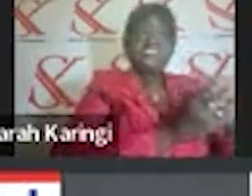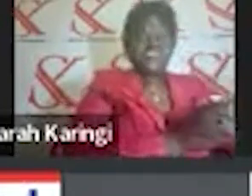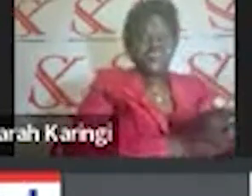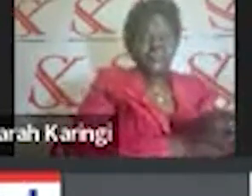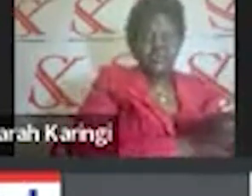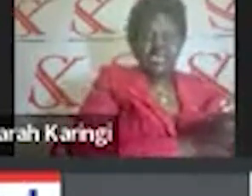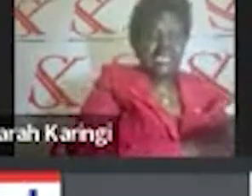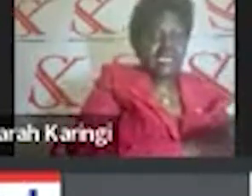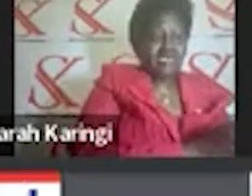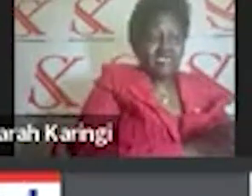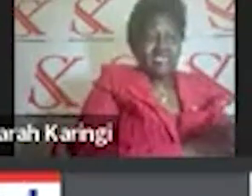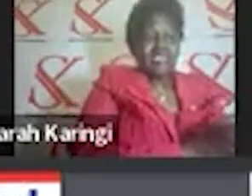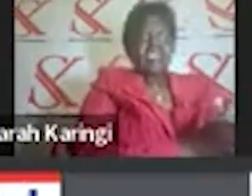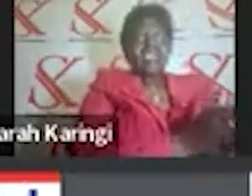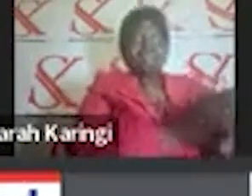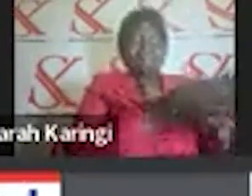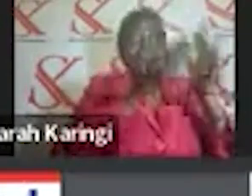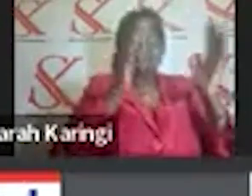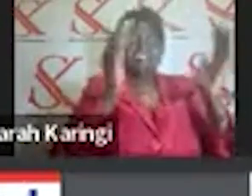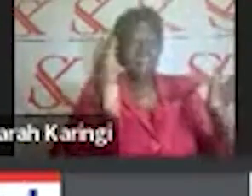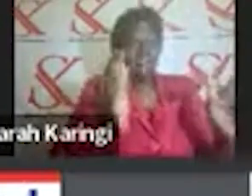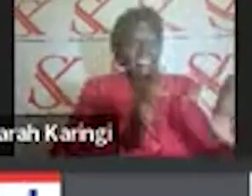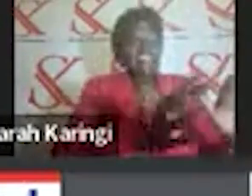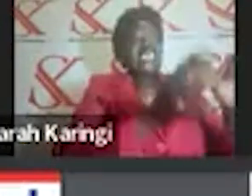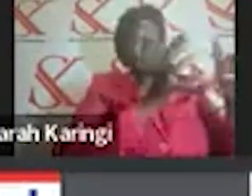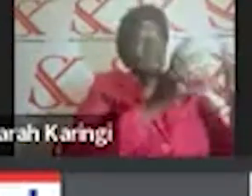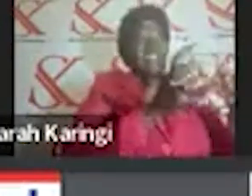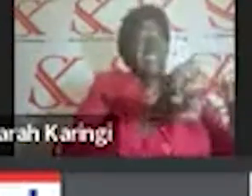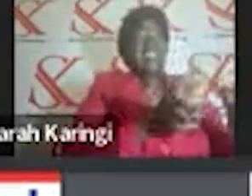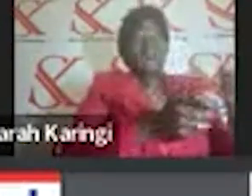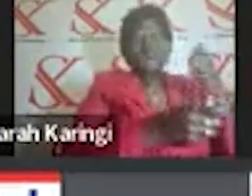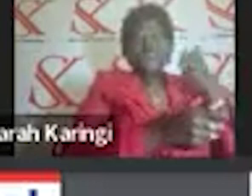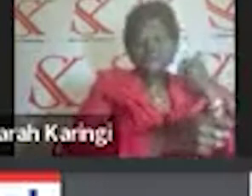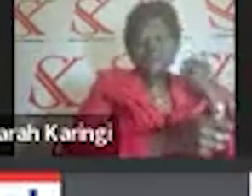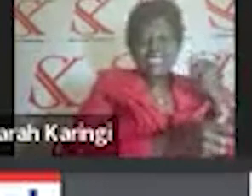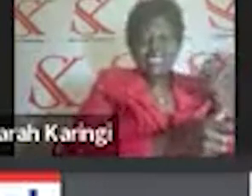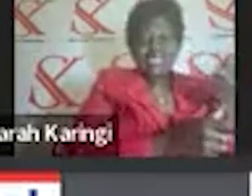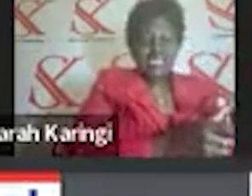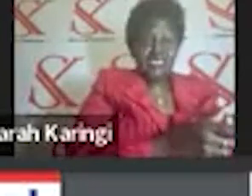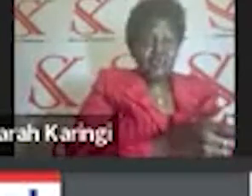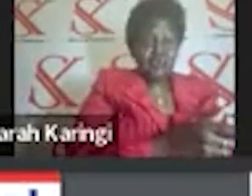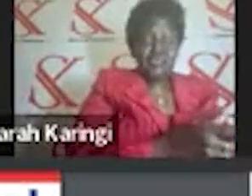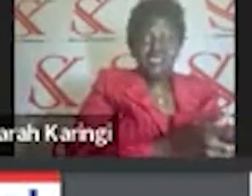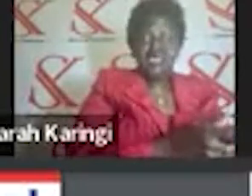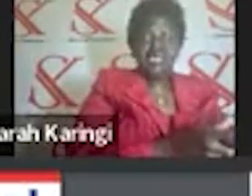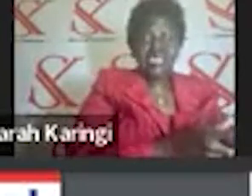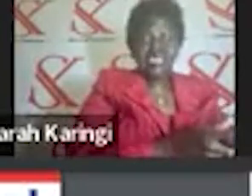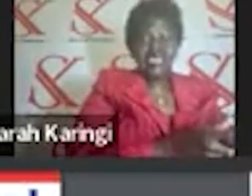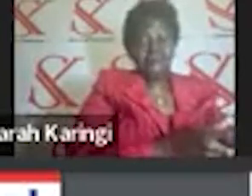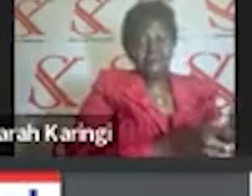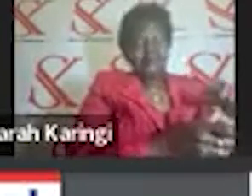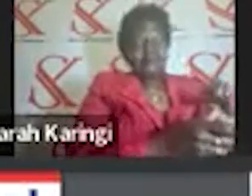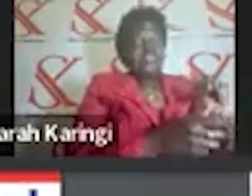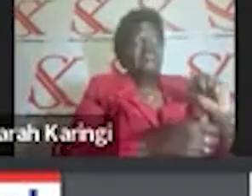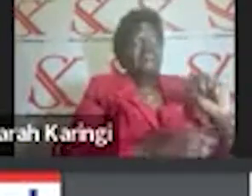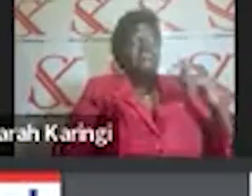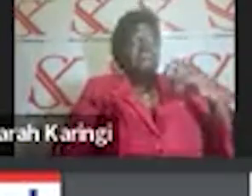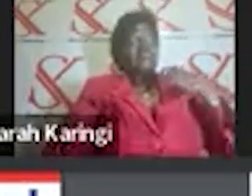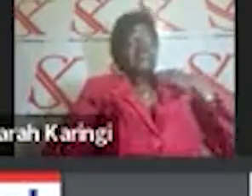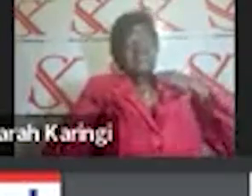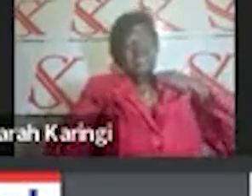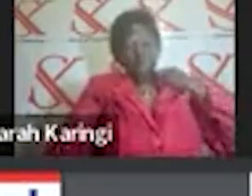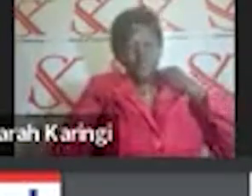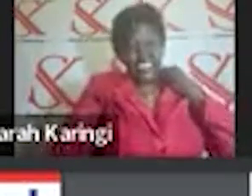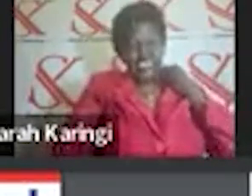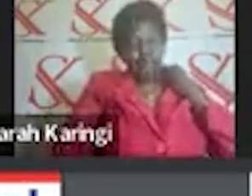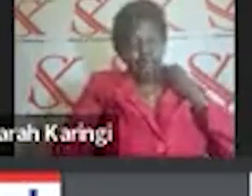say, electrical gadgets, if within my network, I just call and ask who supplies these gadgets. If I want